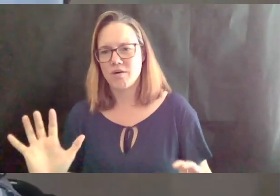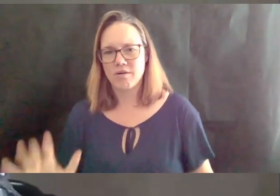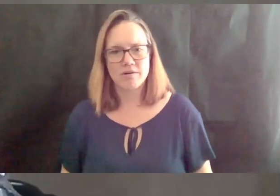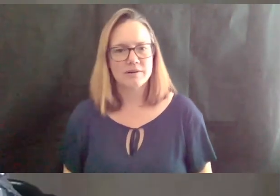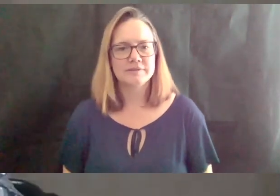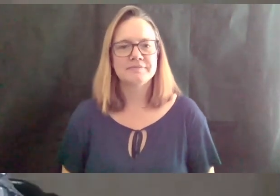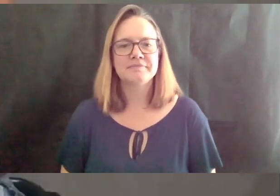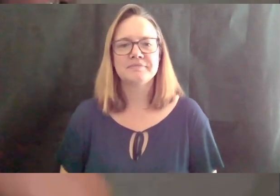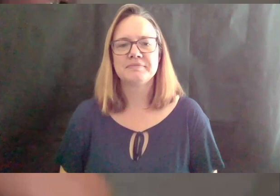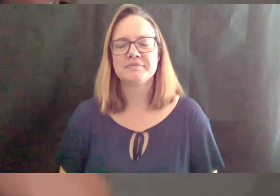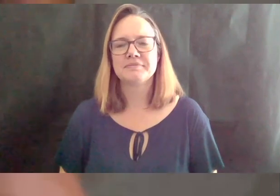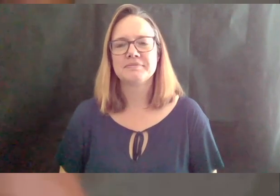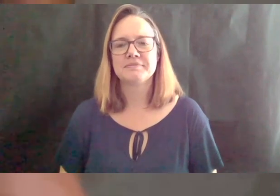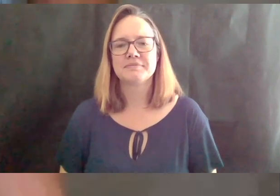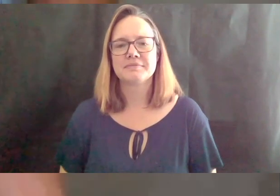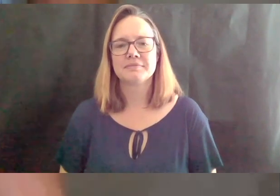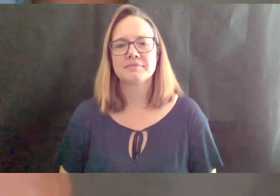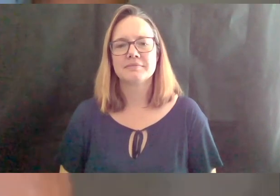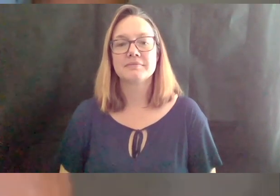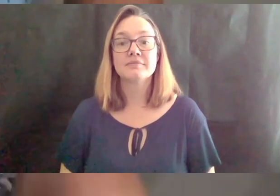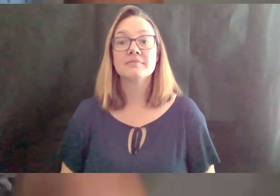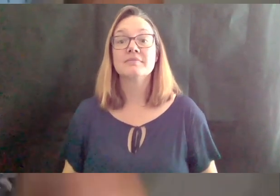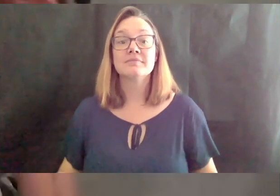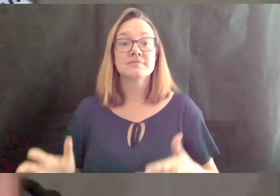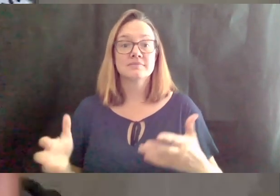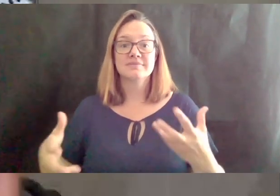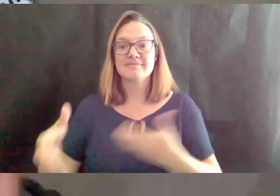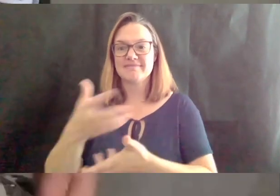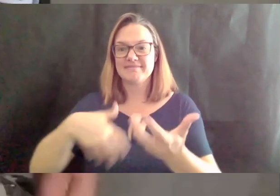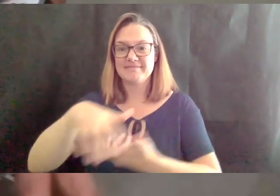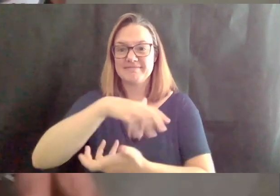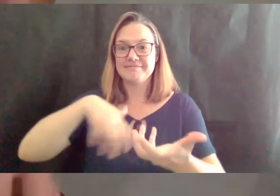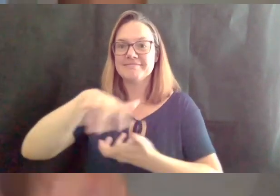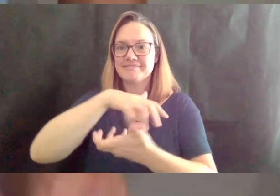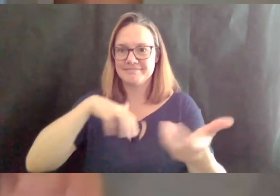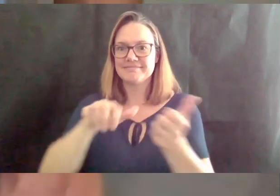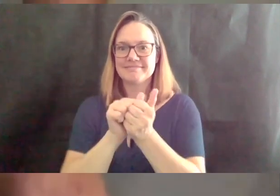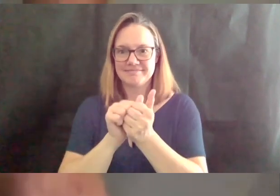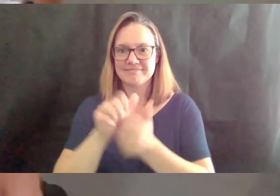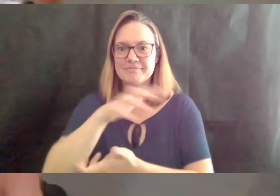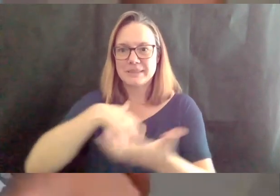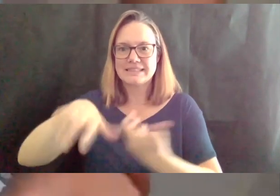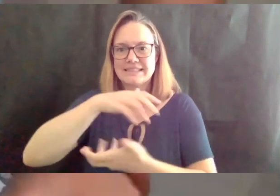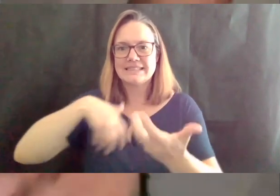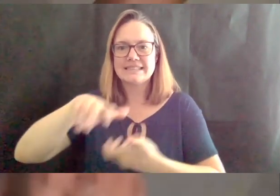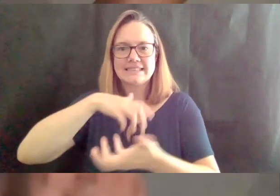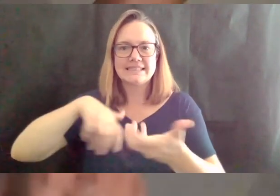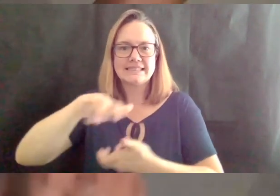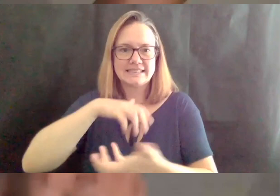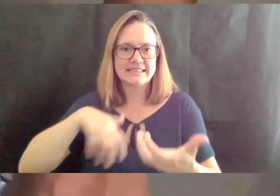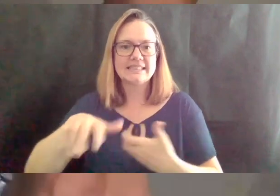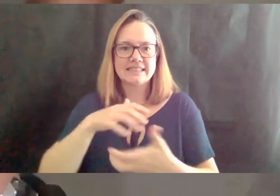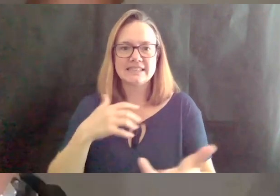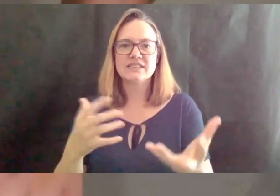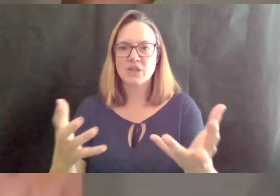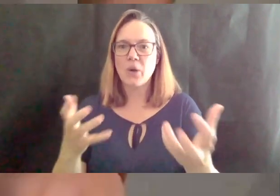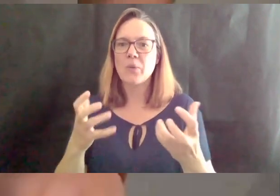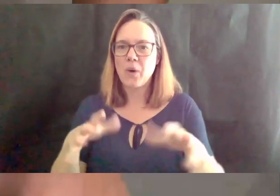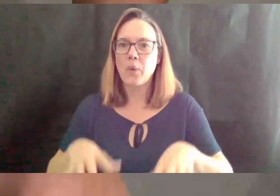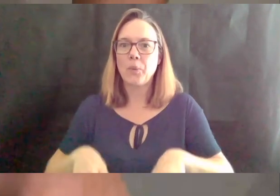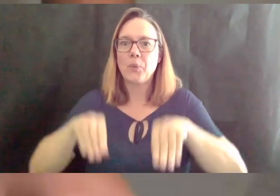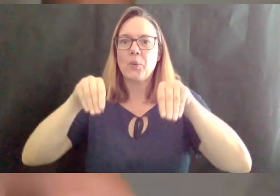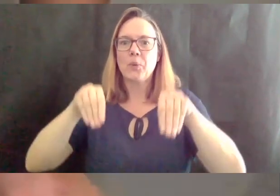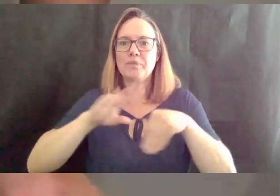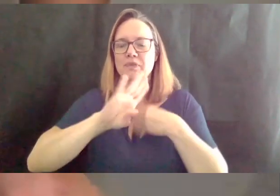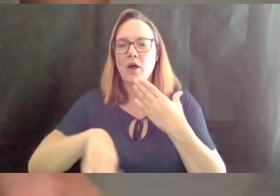All right, and then after that, you just kind of toss them. So really get the vegetables to soak up all of that good